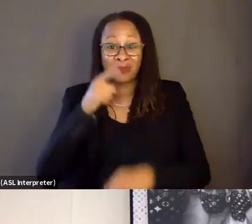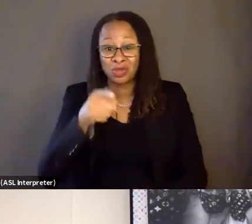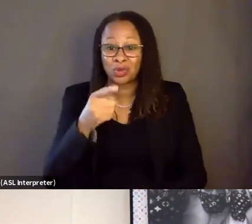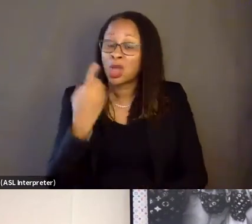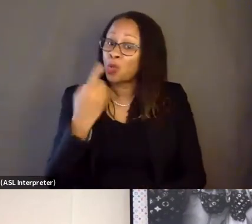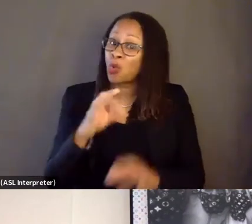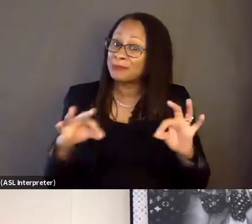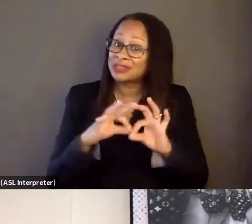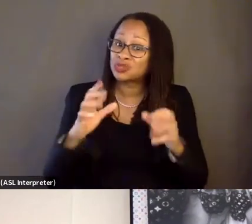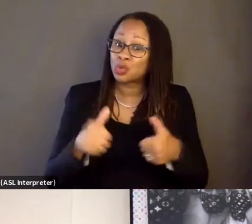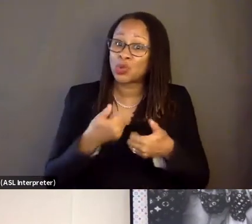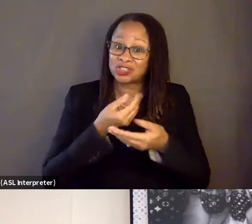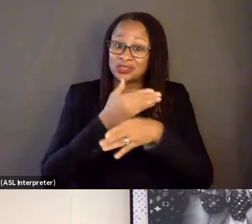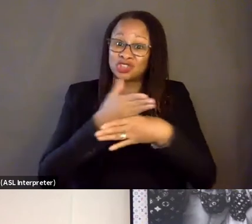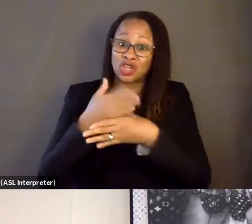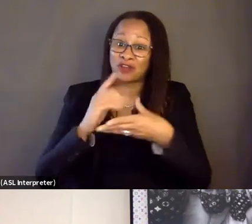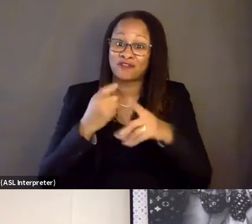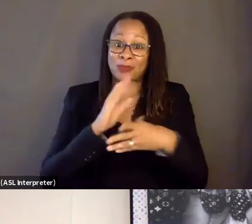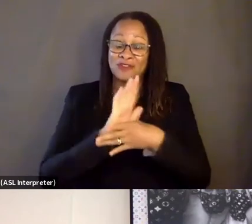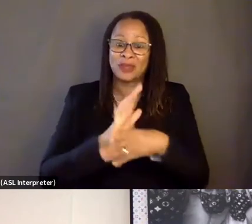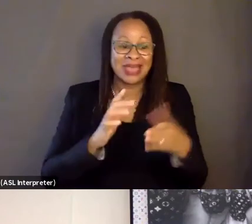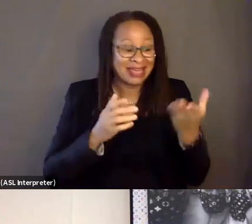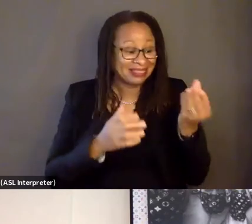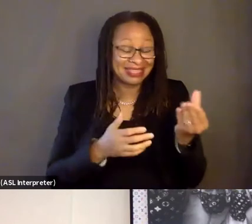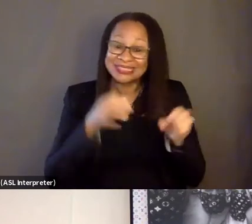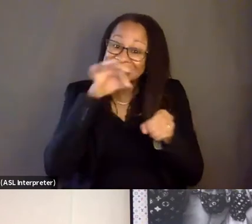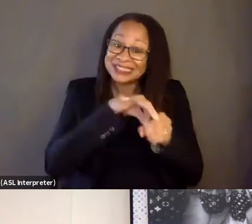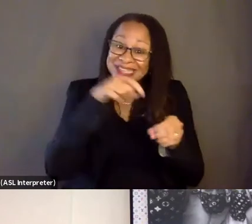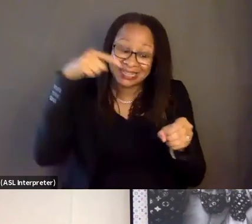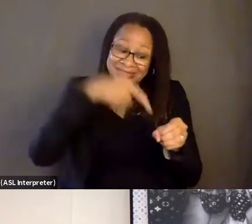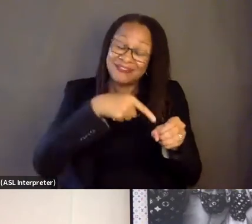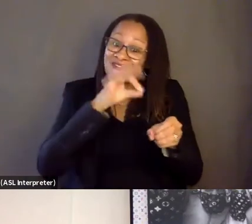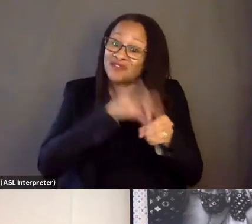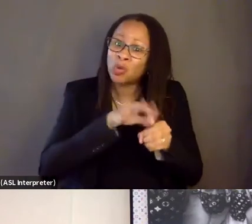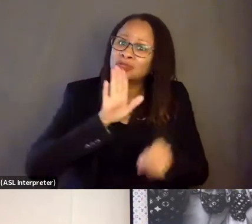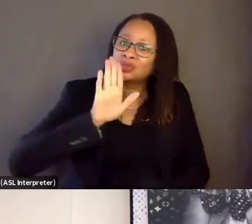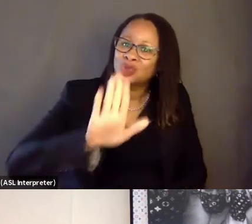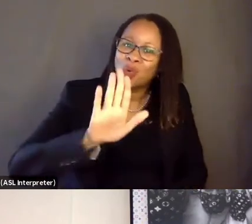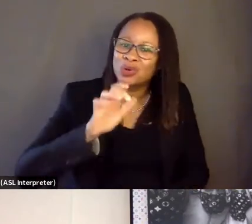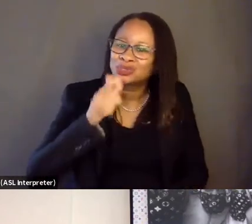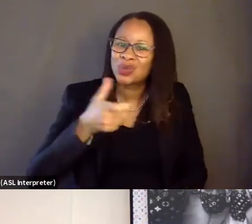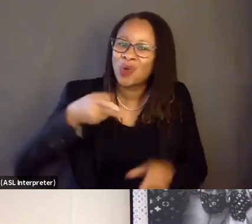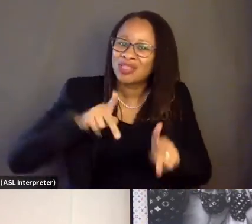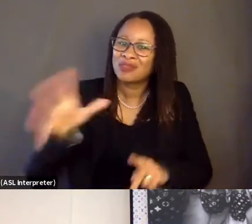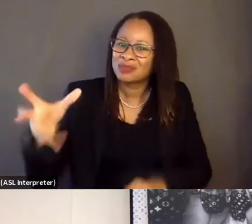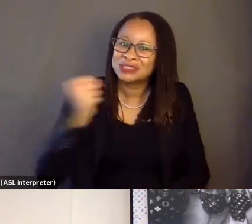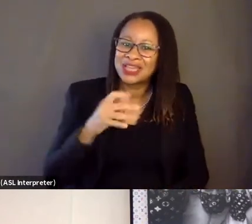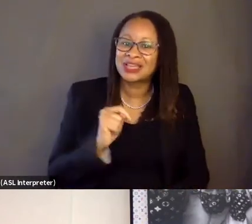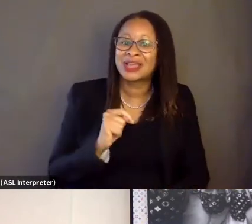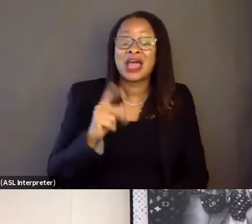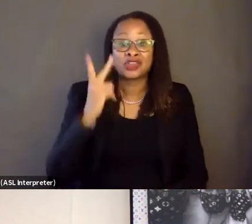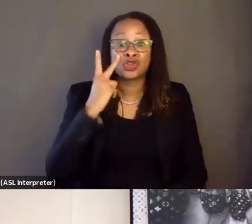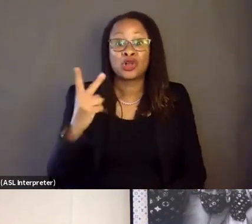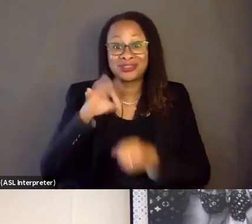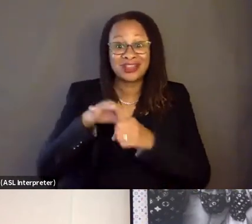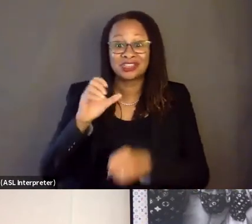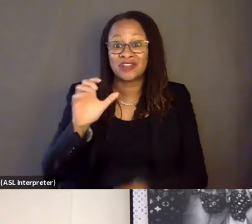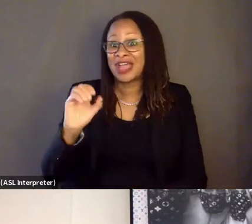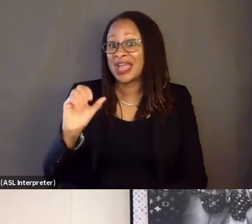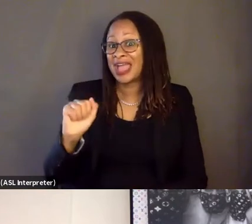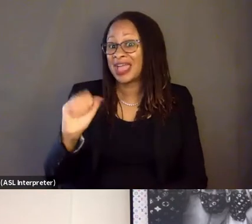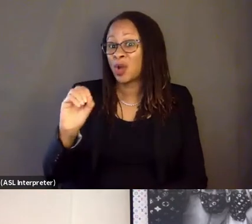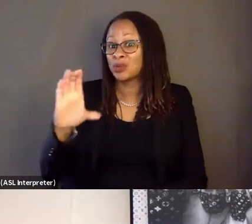want to instill in the film is like, this is yours. Don't let them take it. And also imagine, like, you look at the election of AOC and like, you